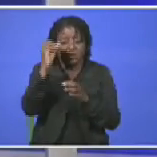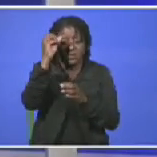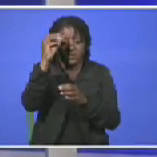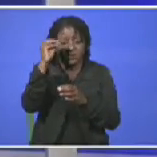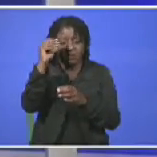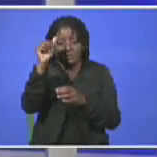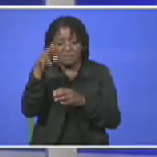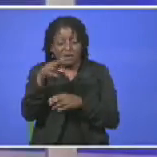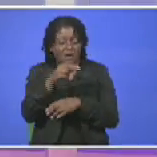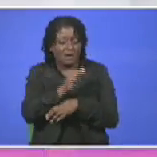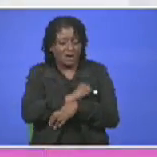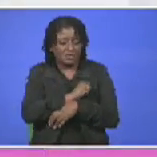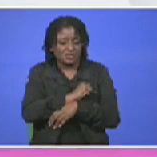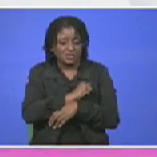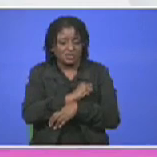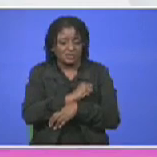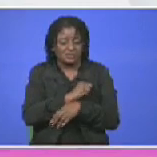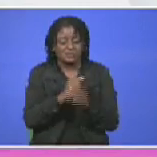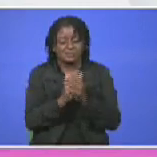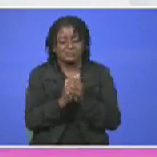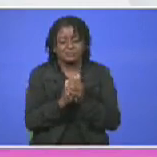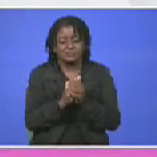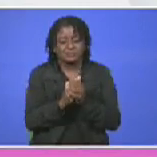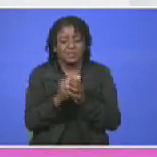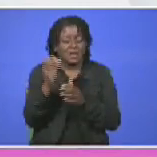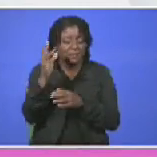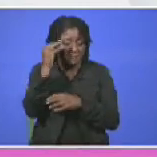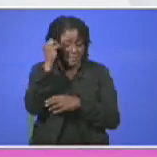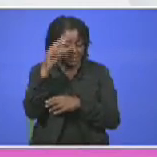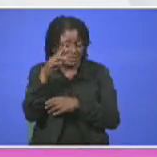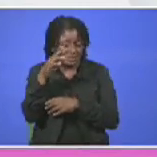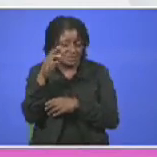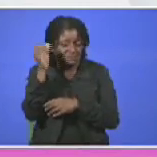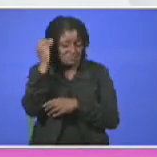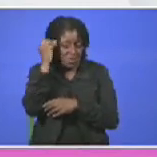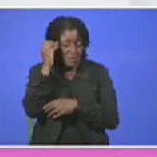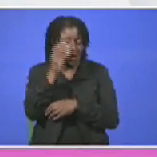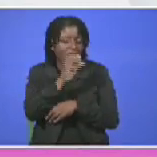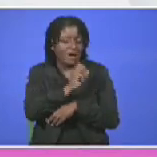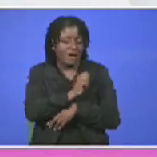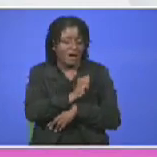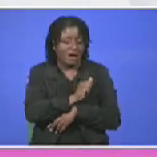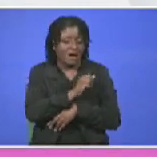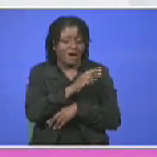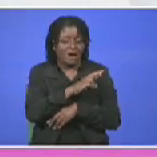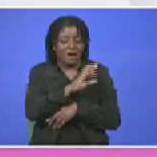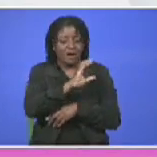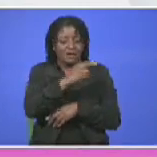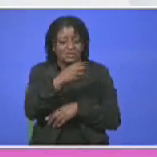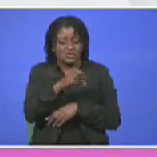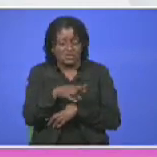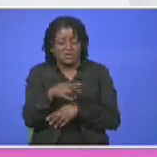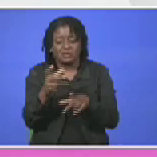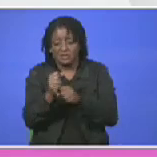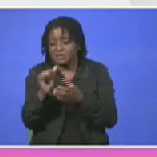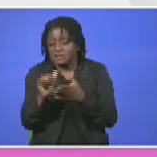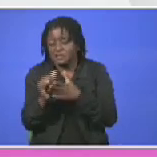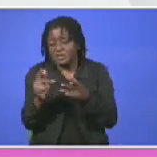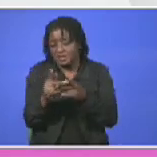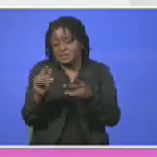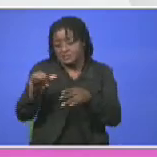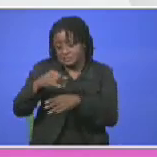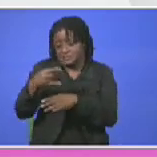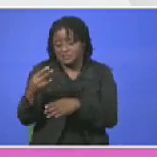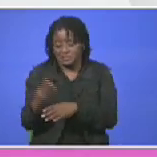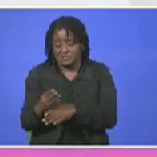registrar. Mr. Archer has come into that position